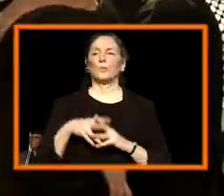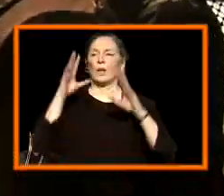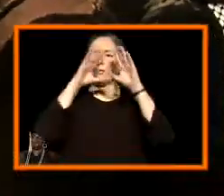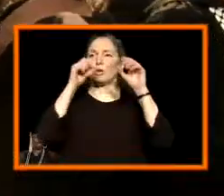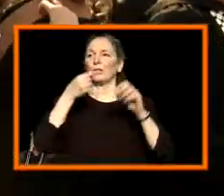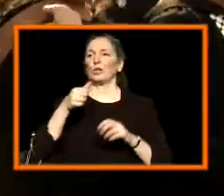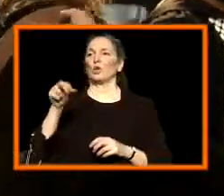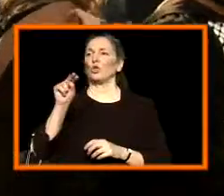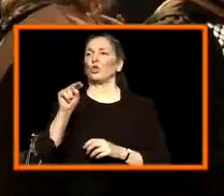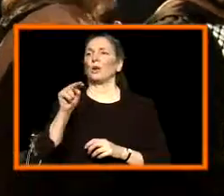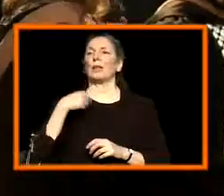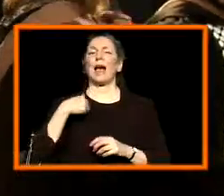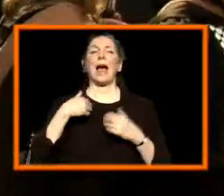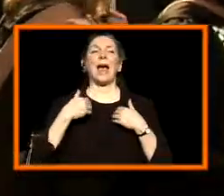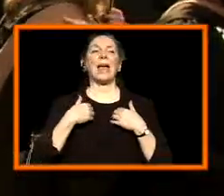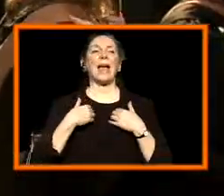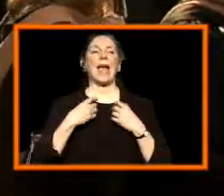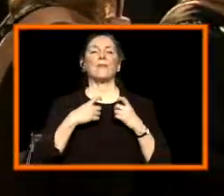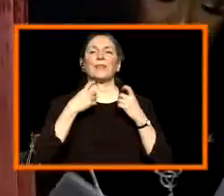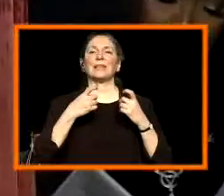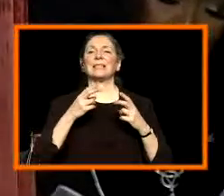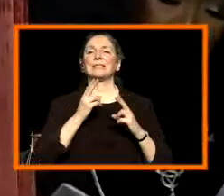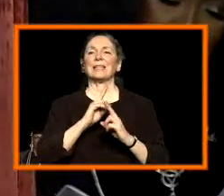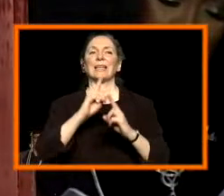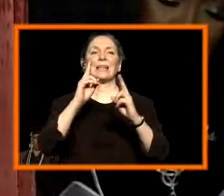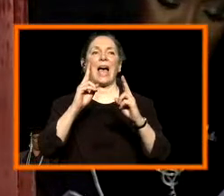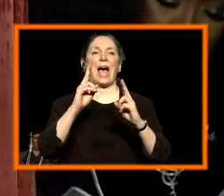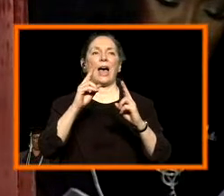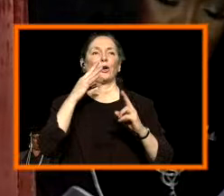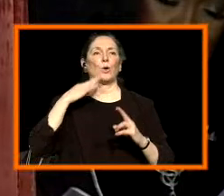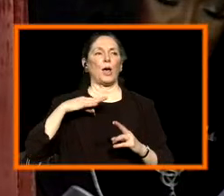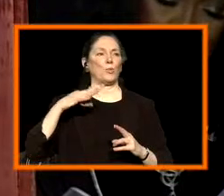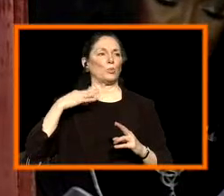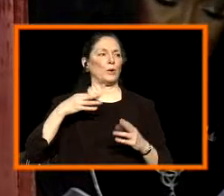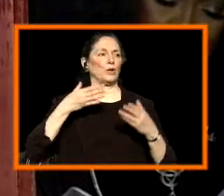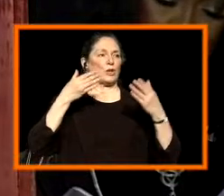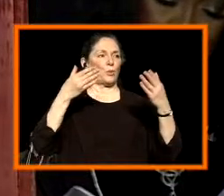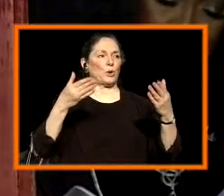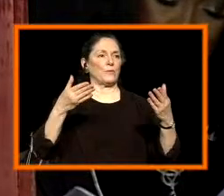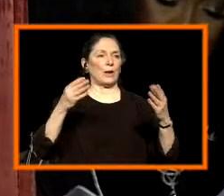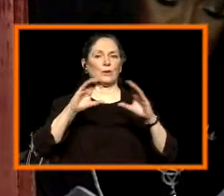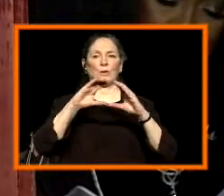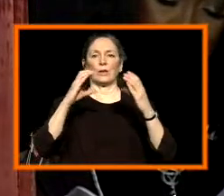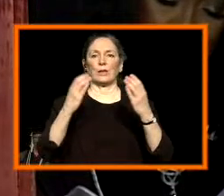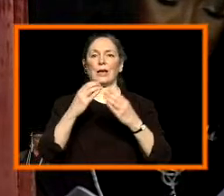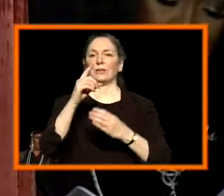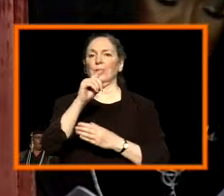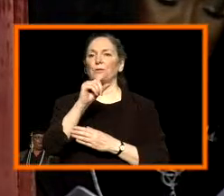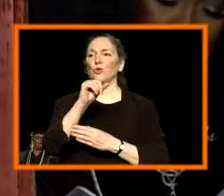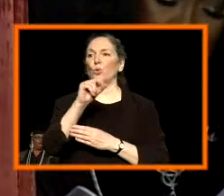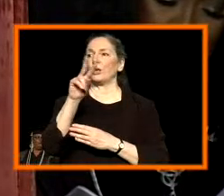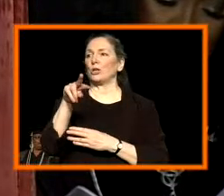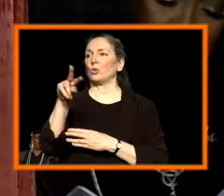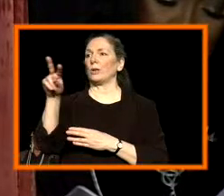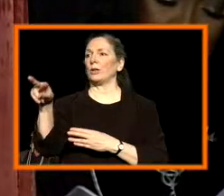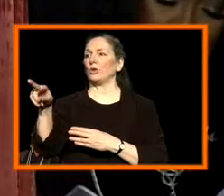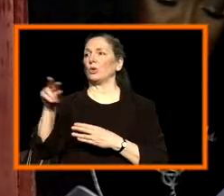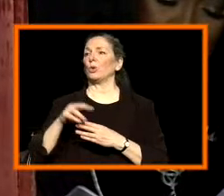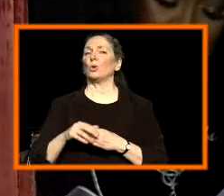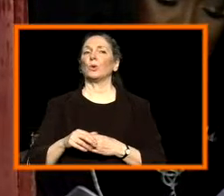President Green, I have the distinct honor and privilege of presenting the class of